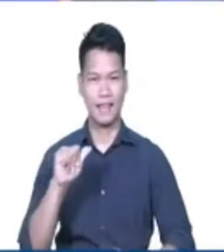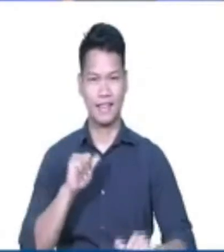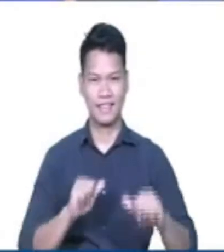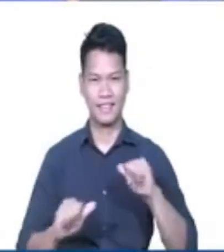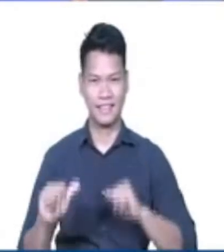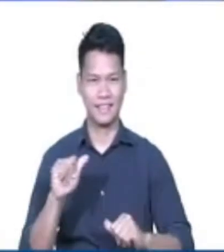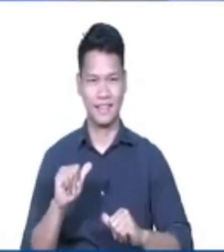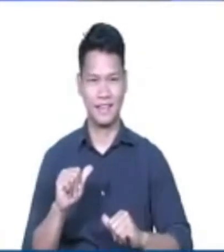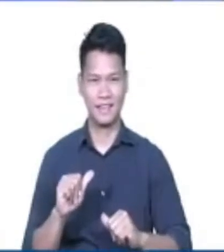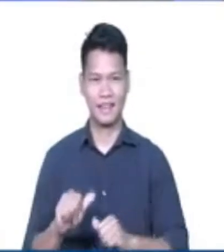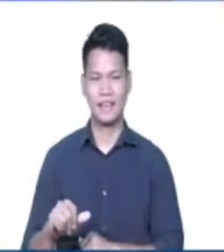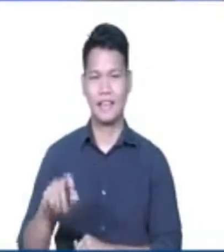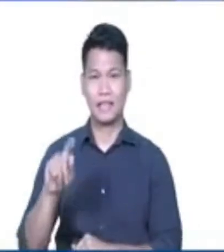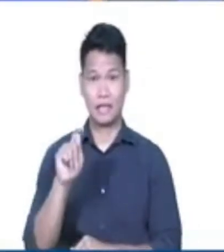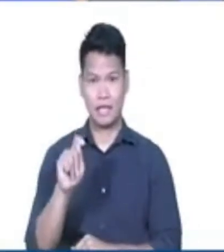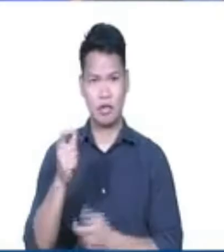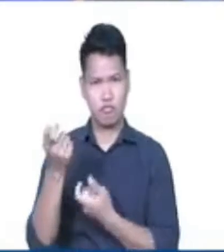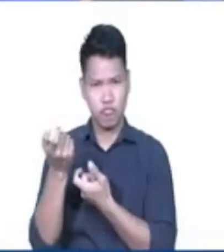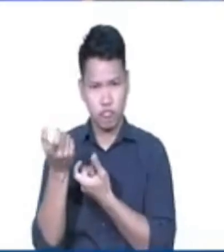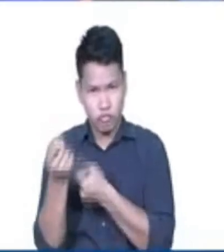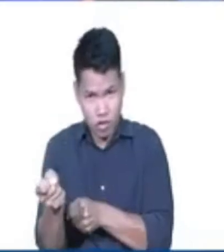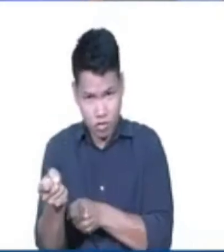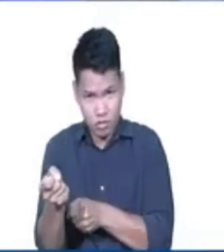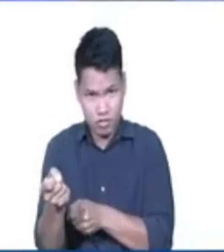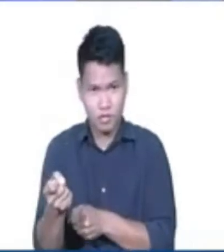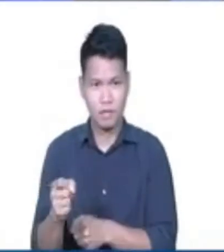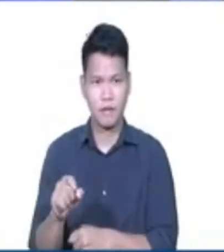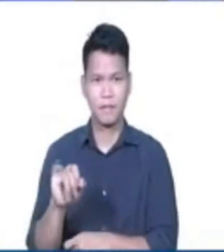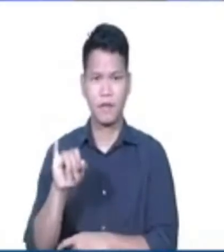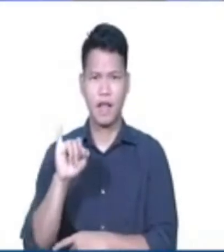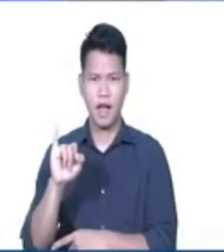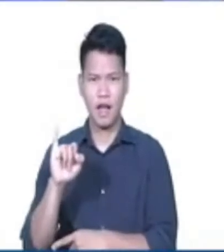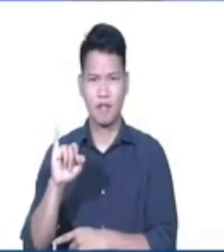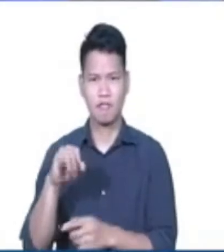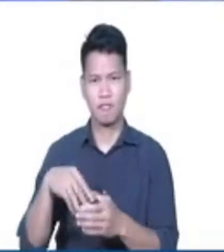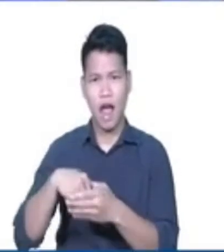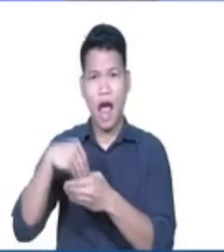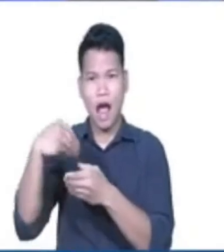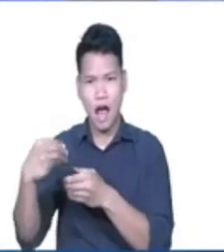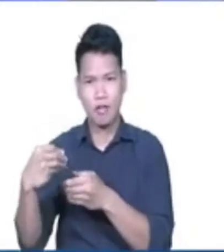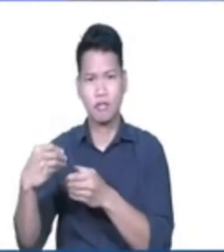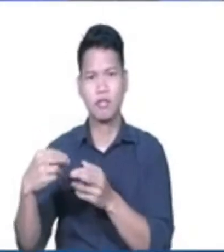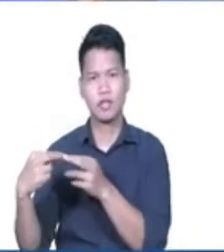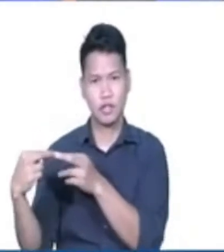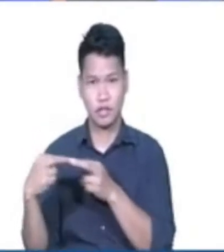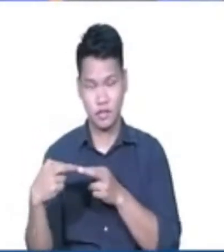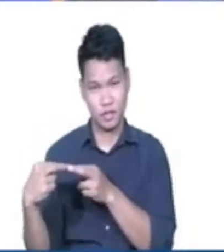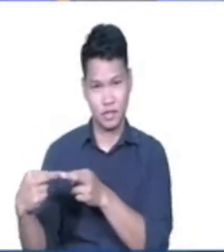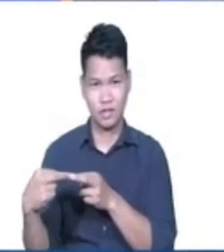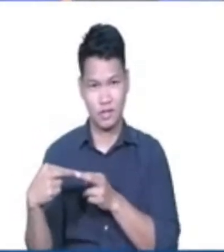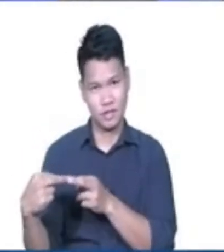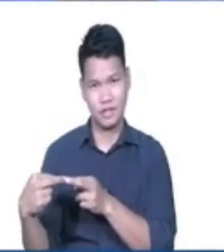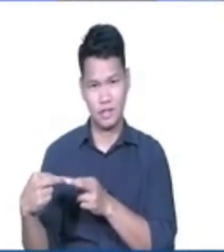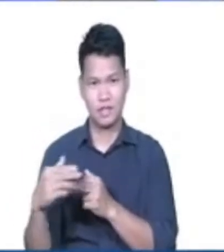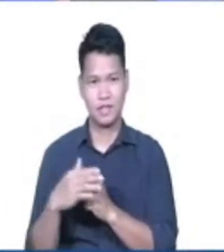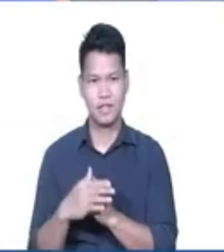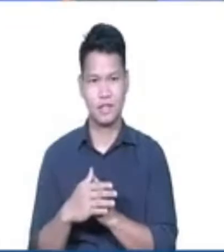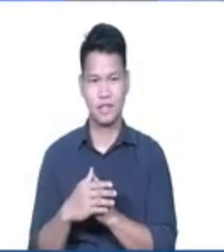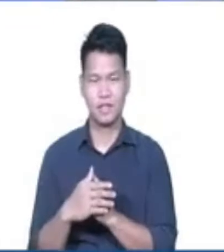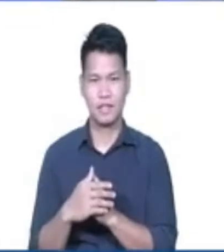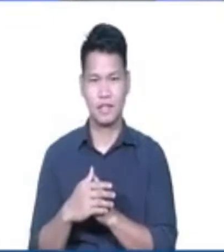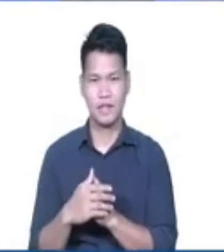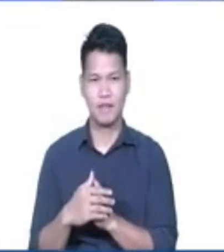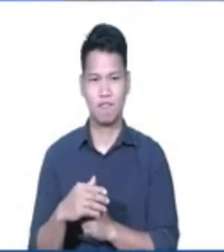and letter T for trust, letter I for interpersonal relationship, letter O